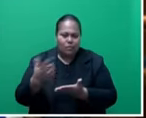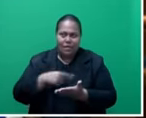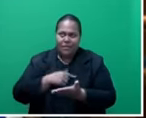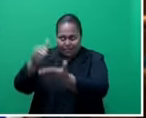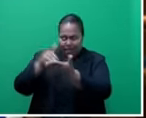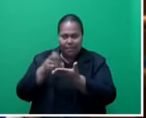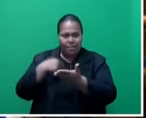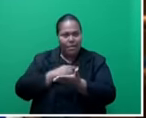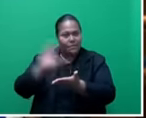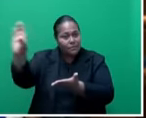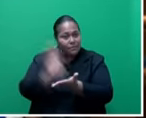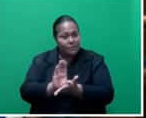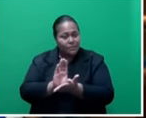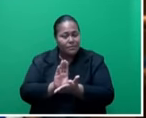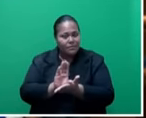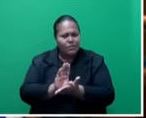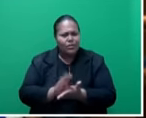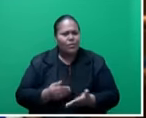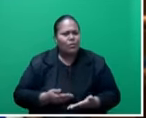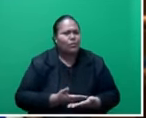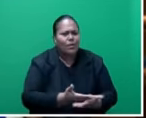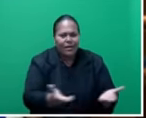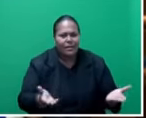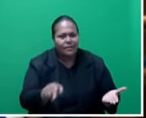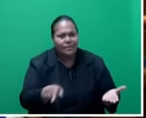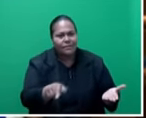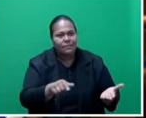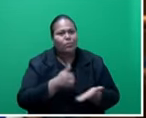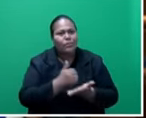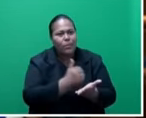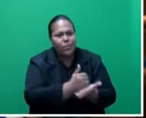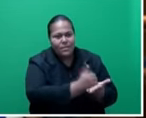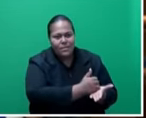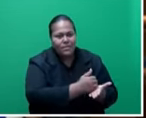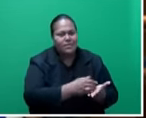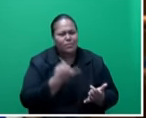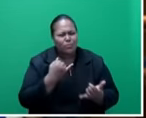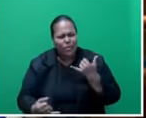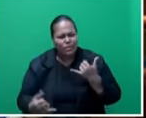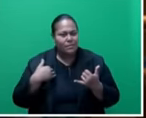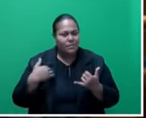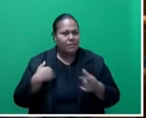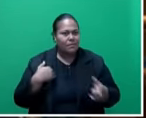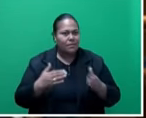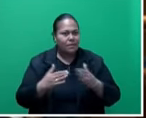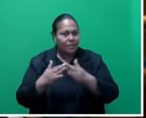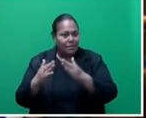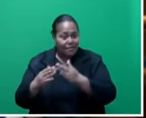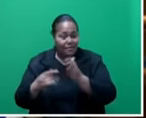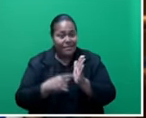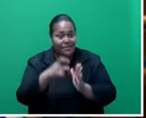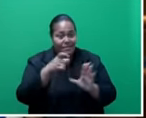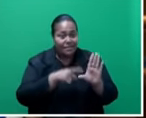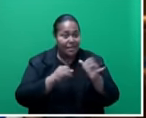these most vulnerable households affected by TC Yasa. Mr. Speaker, say, I want to assure the House